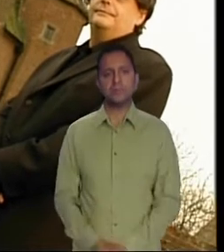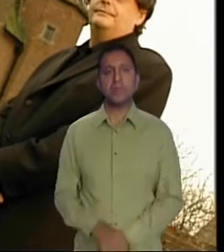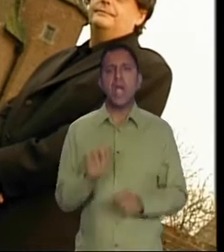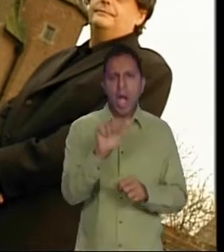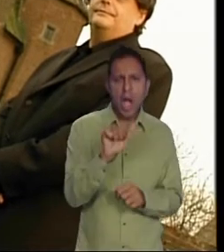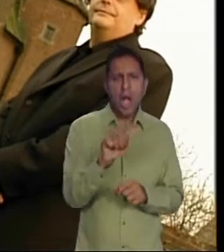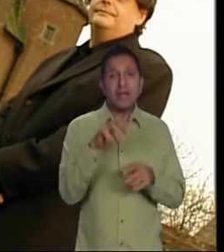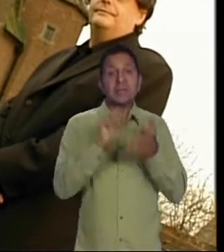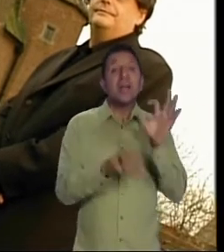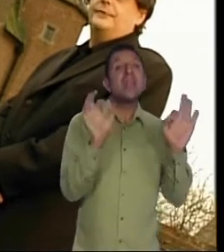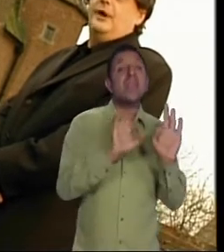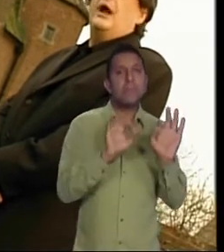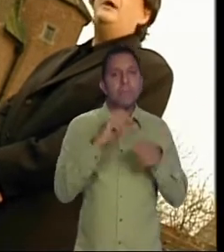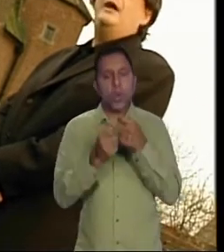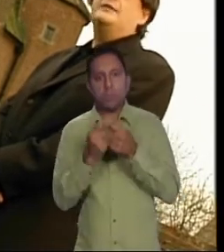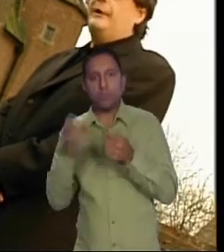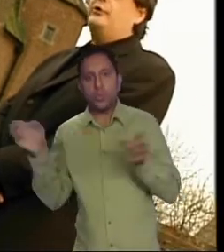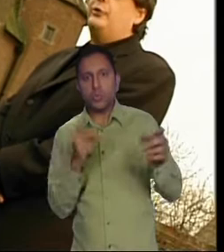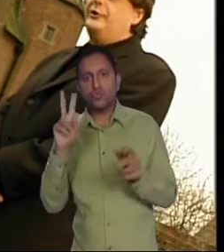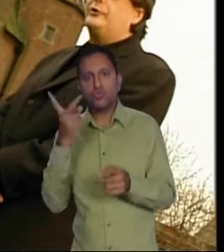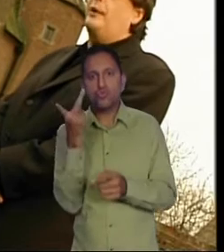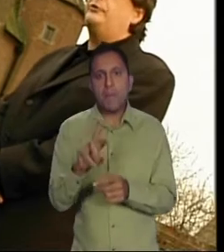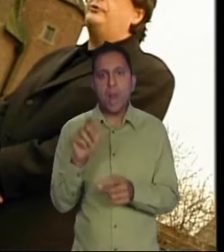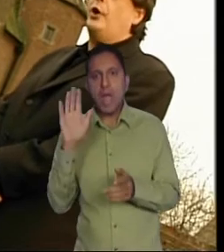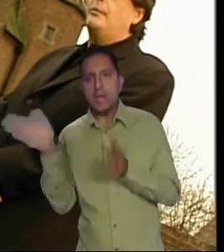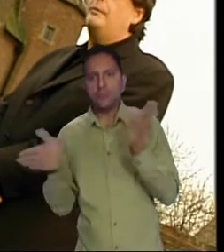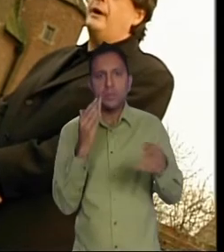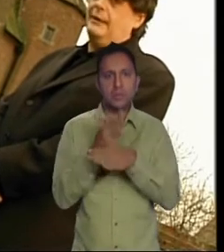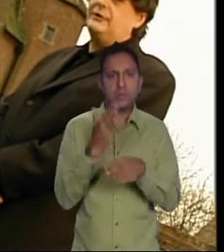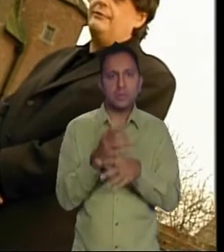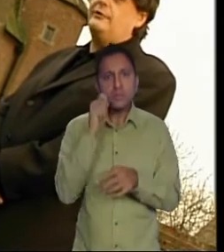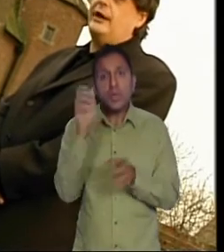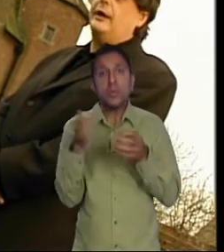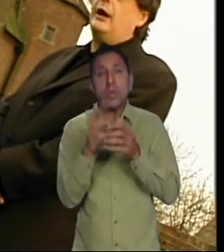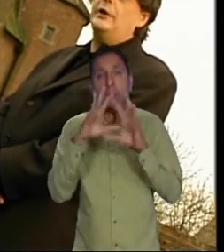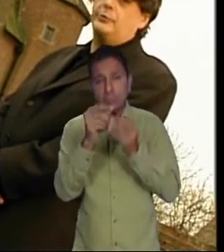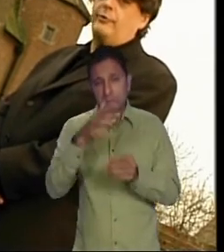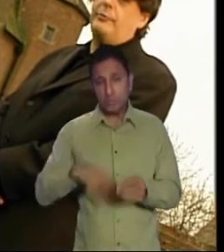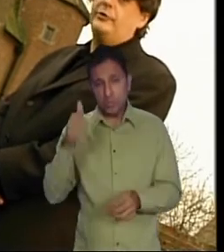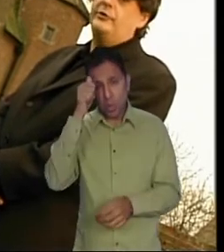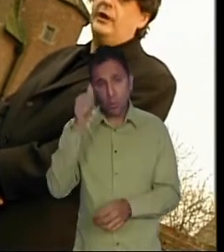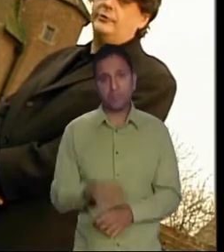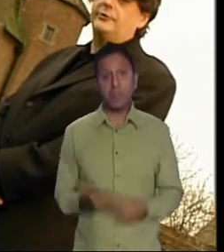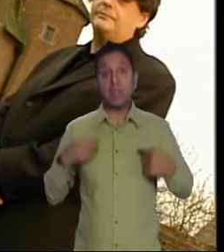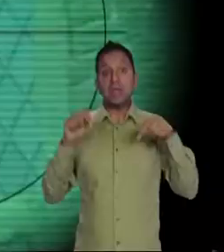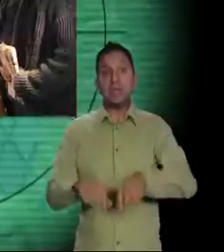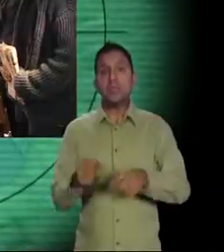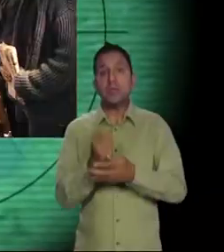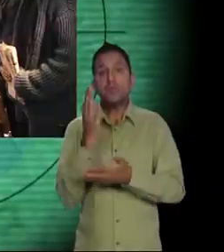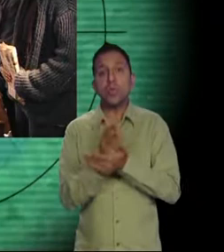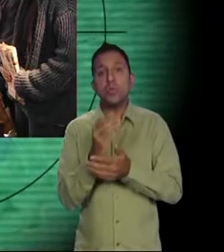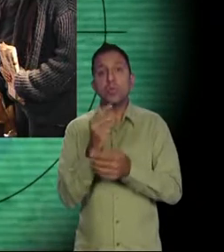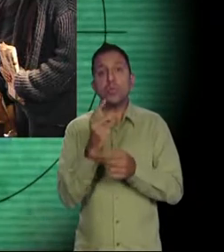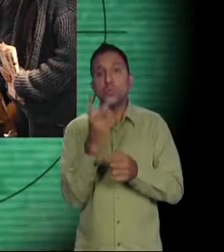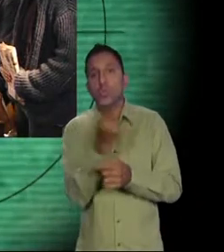Spy School has everything you need to know. And I'm here to make sure these two are up to the job. My name's David Shaler. I used to work for British intelligence. Coming